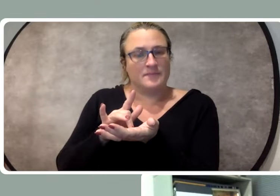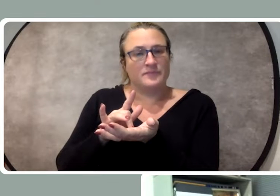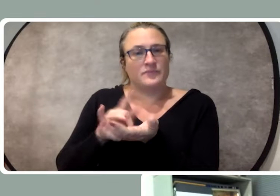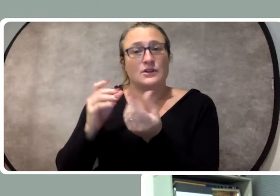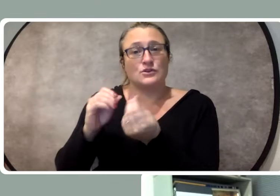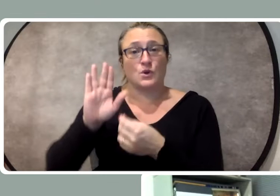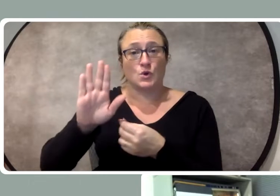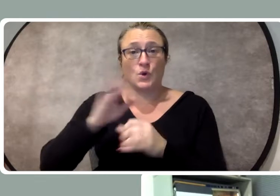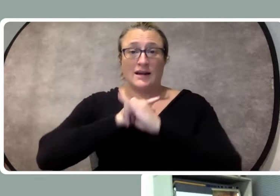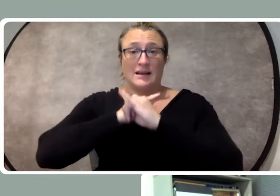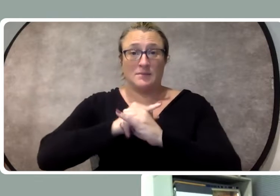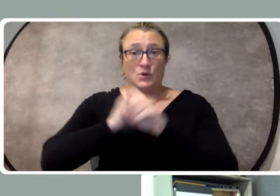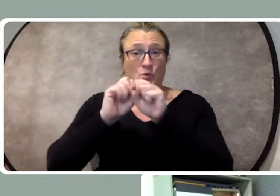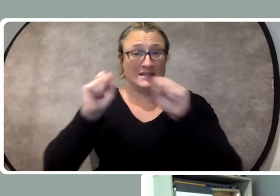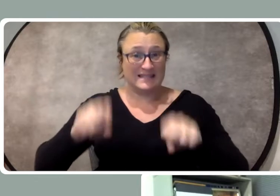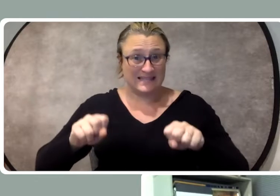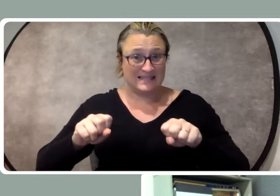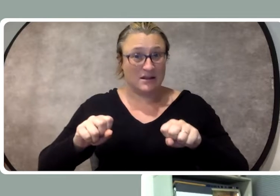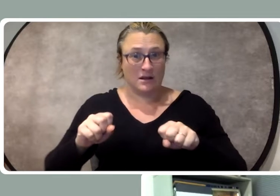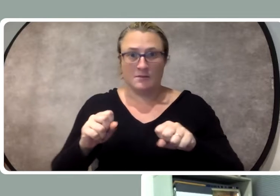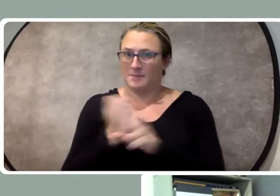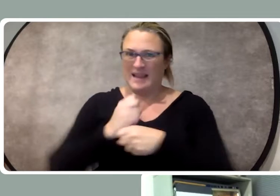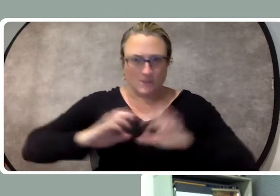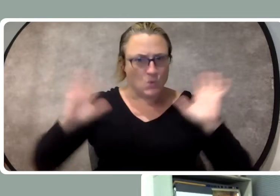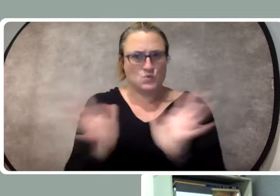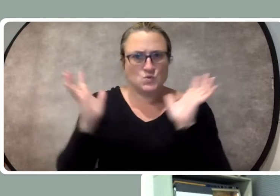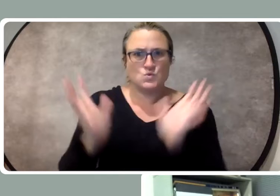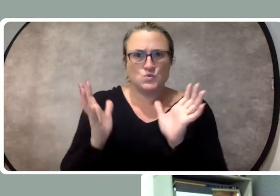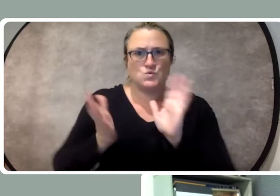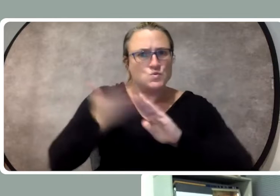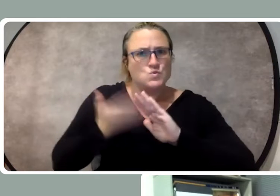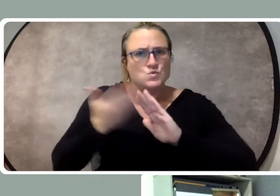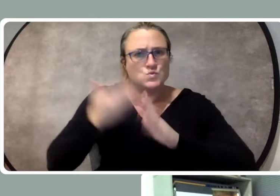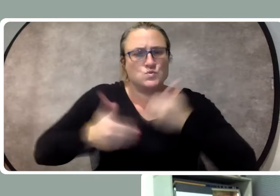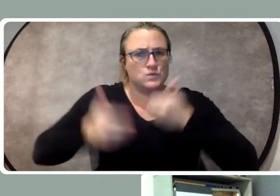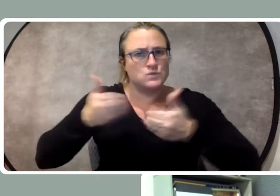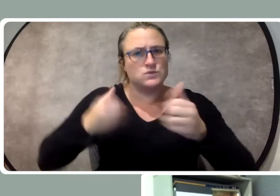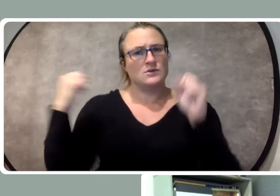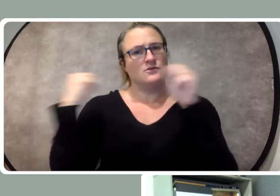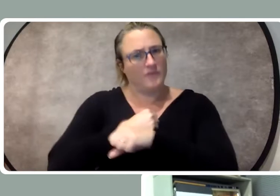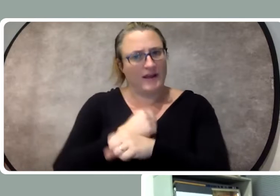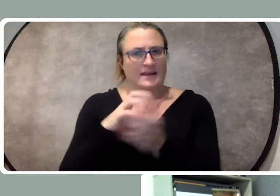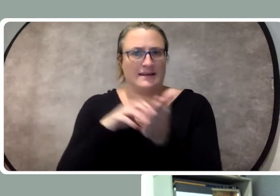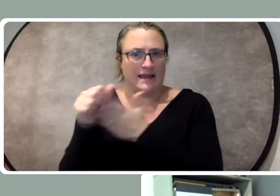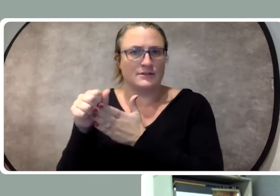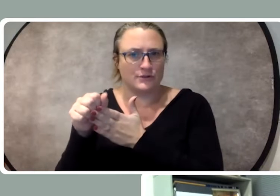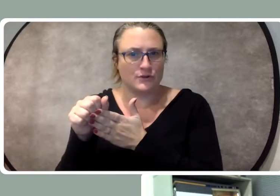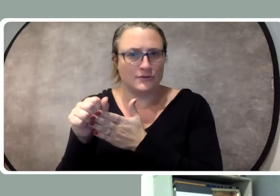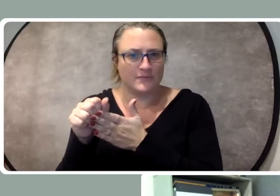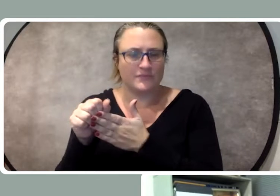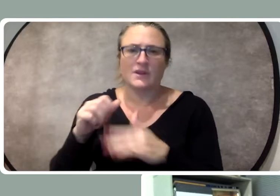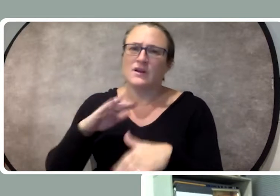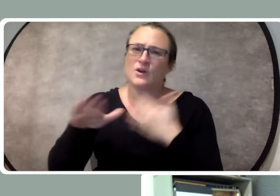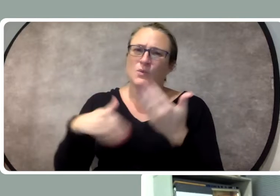immune system, or sort of revs up the immune system to fight cancer. So we all have several